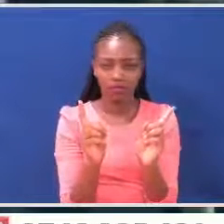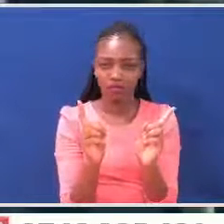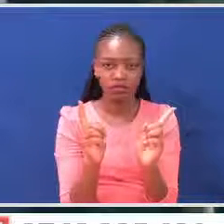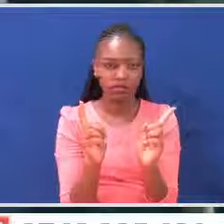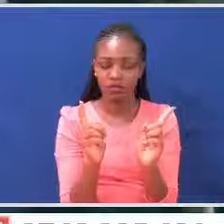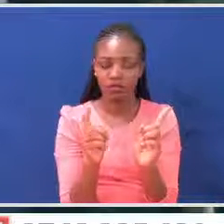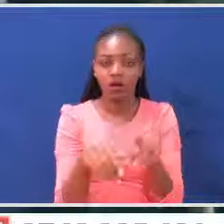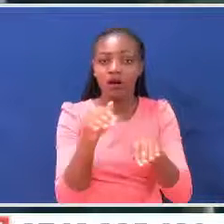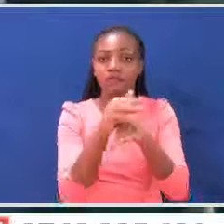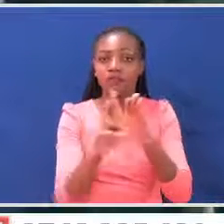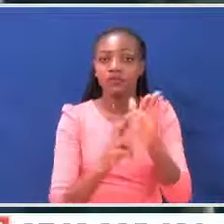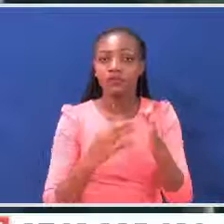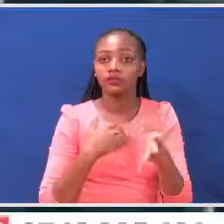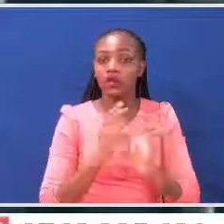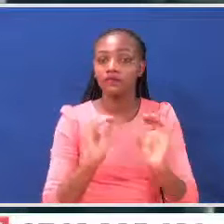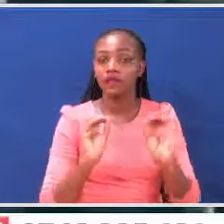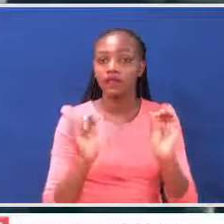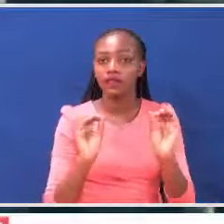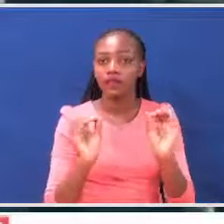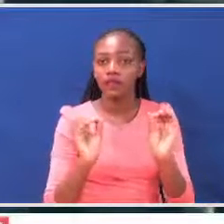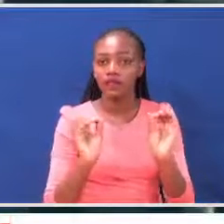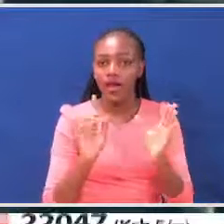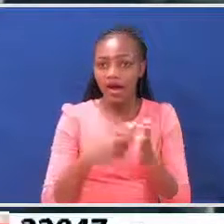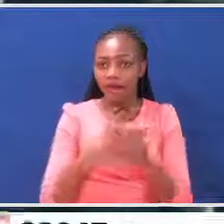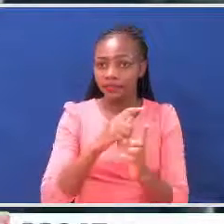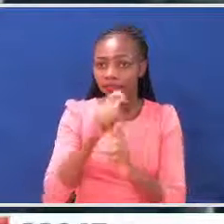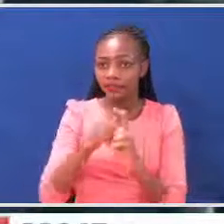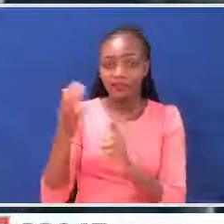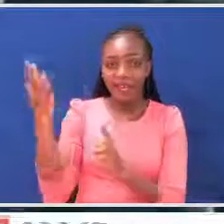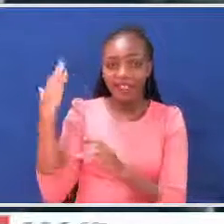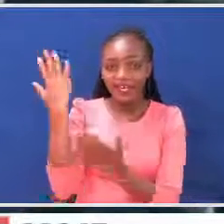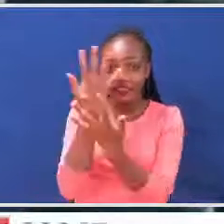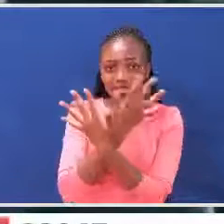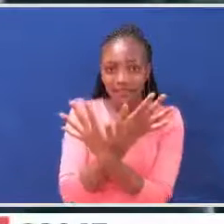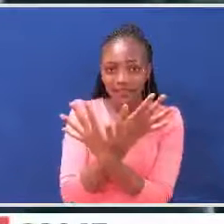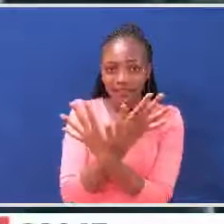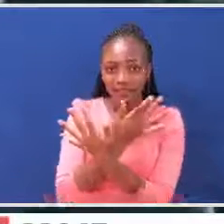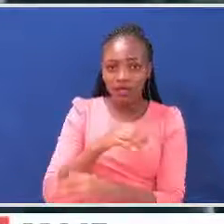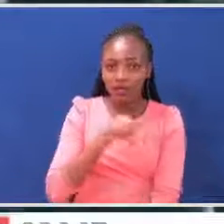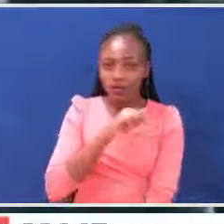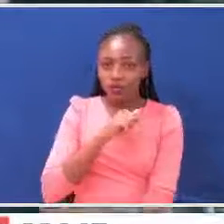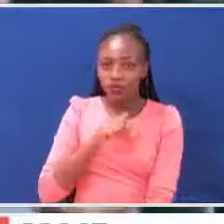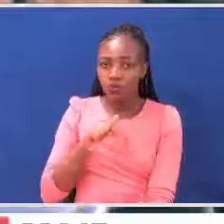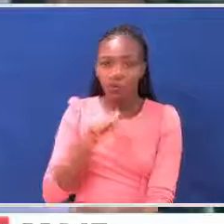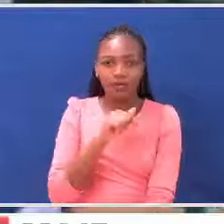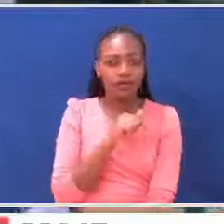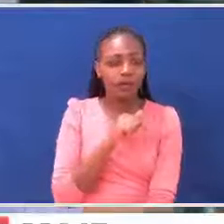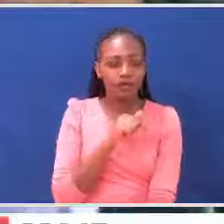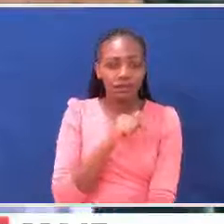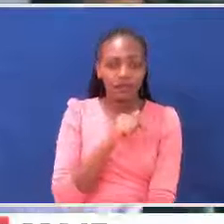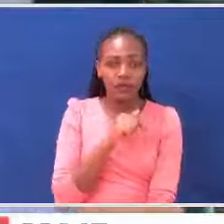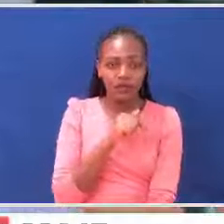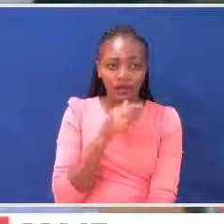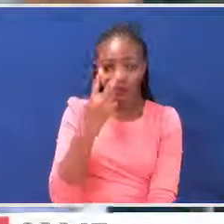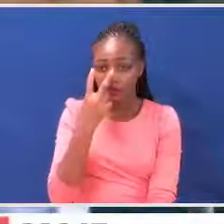of the protocols that we have laid. And in particular, last night, we were able to find a bar with